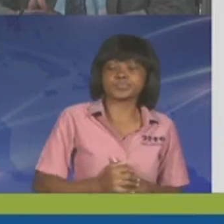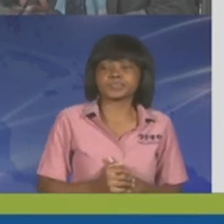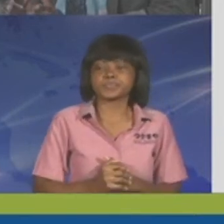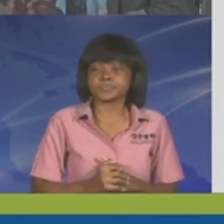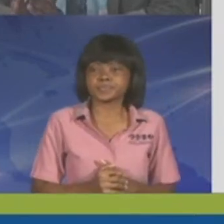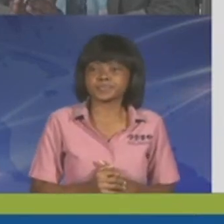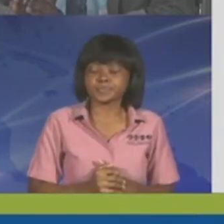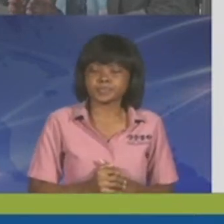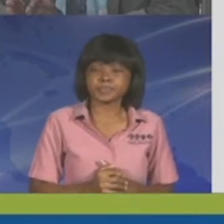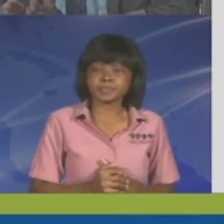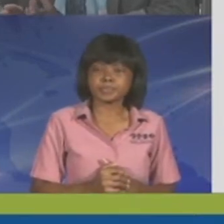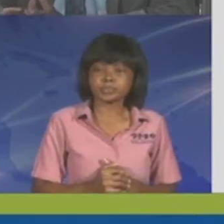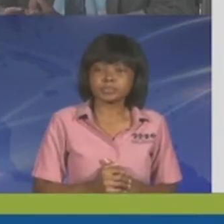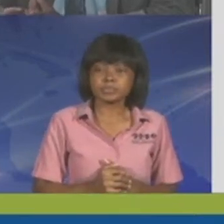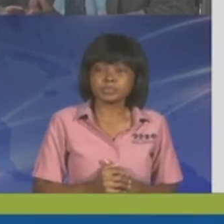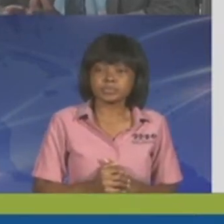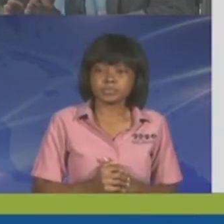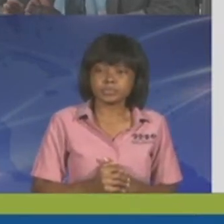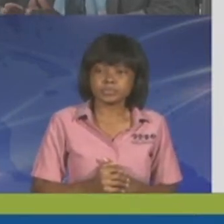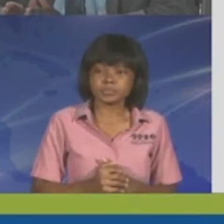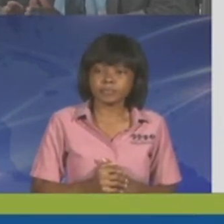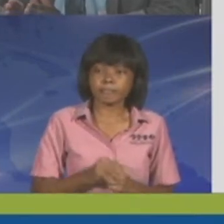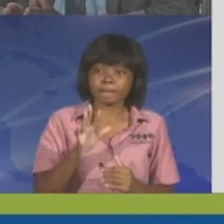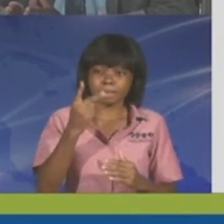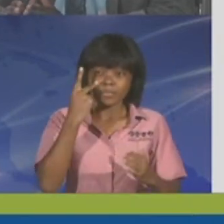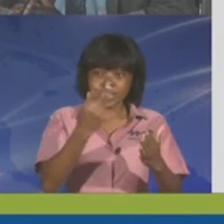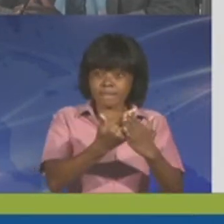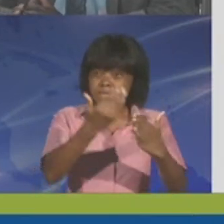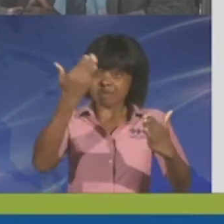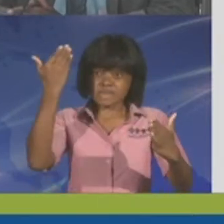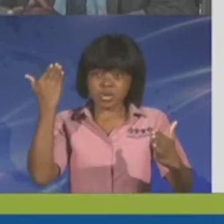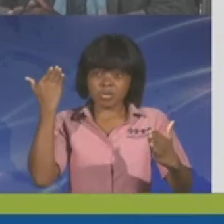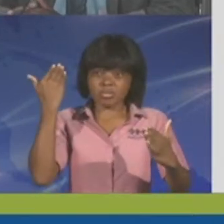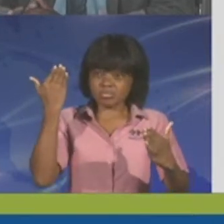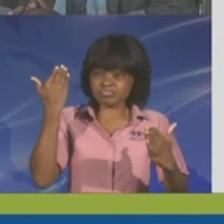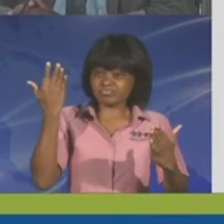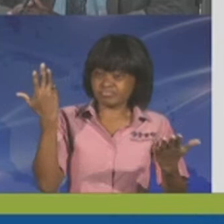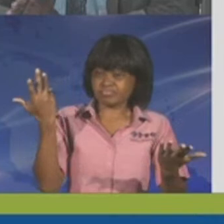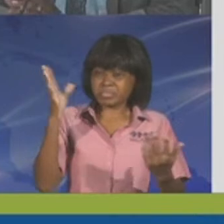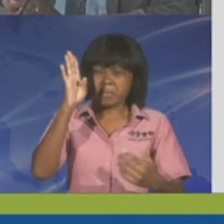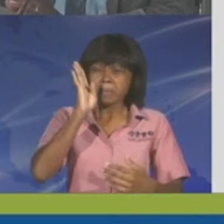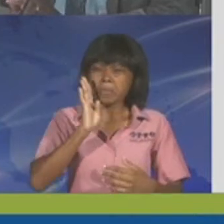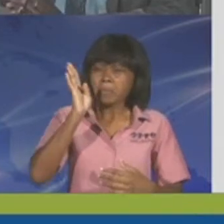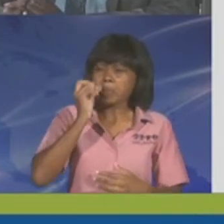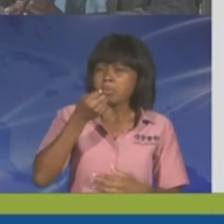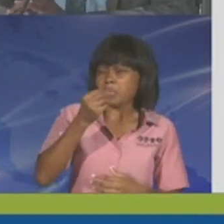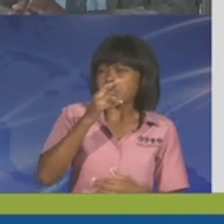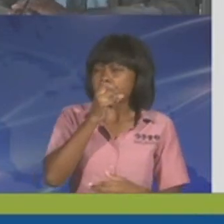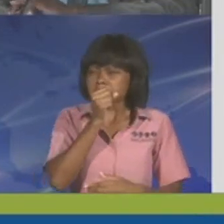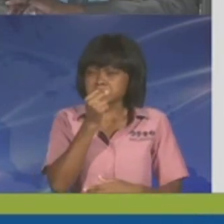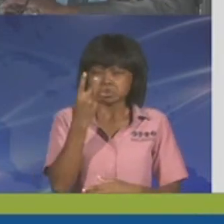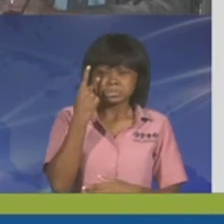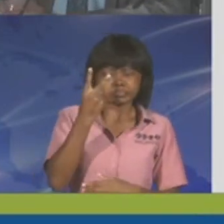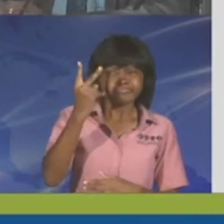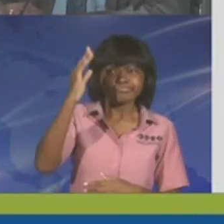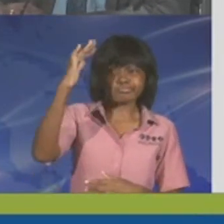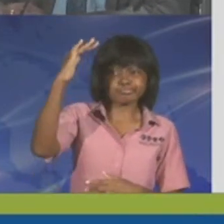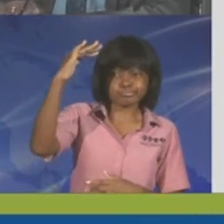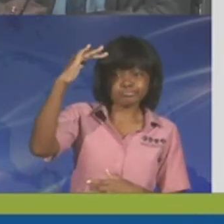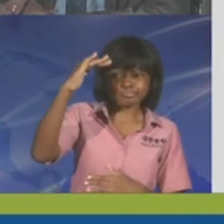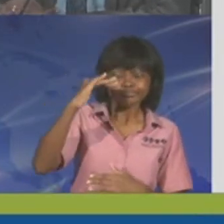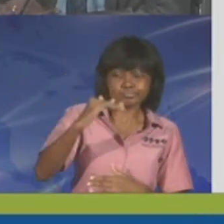downward trend in that background salmon section, which represents the positivity. And whereas